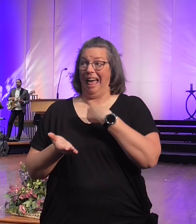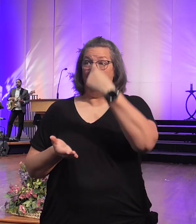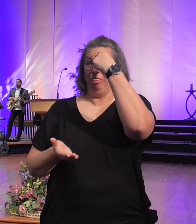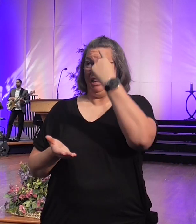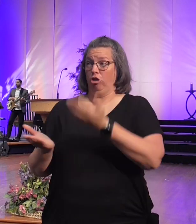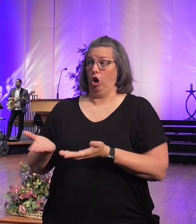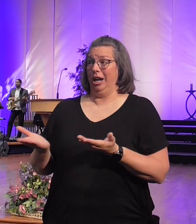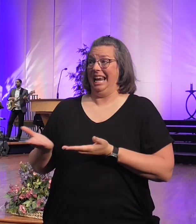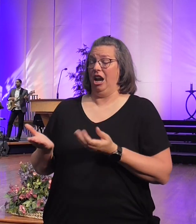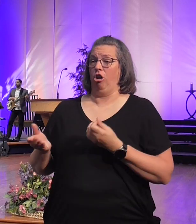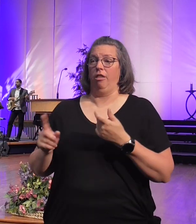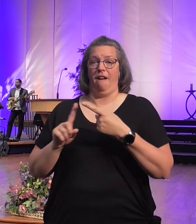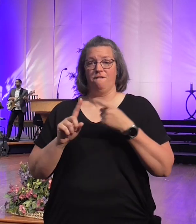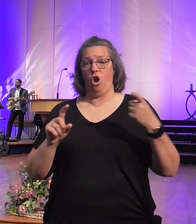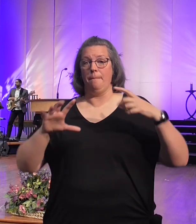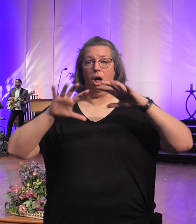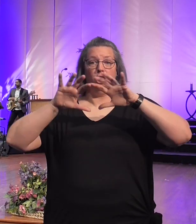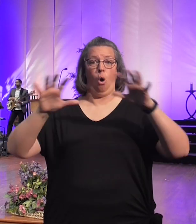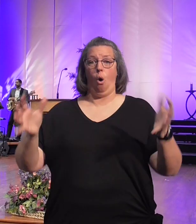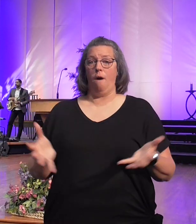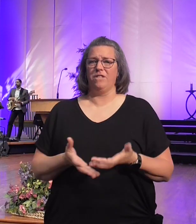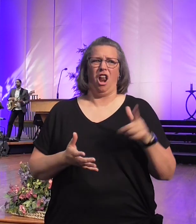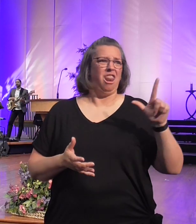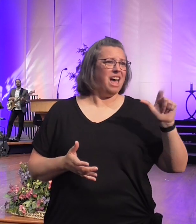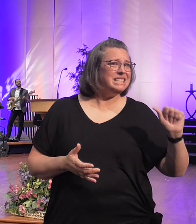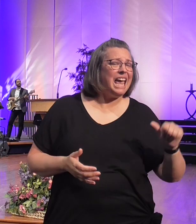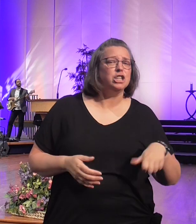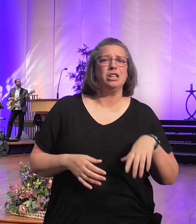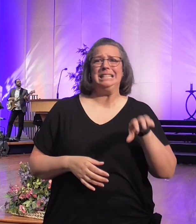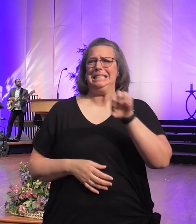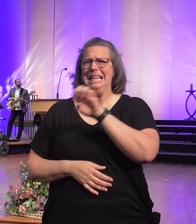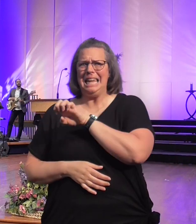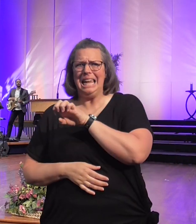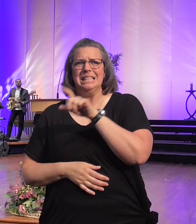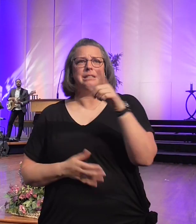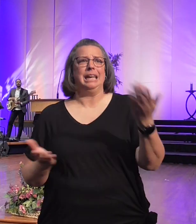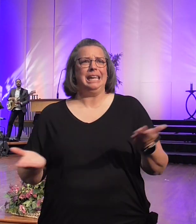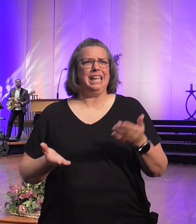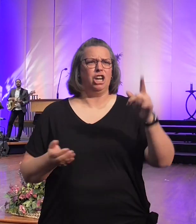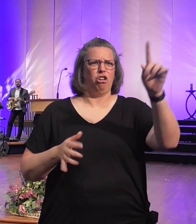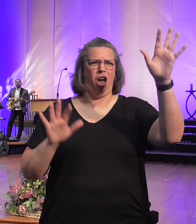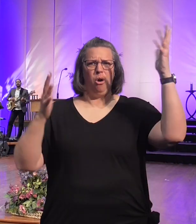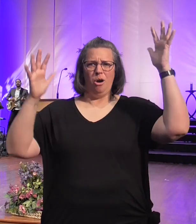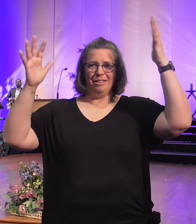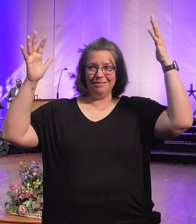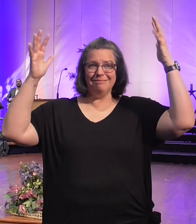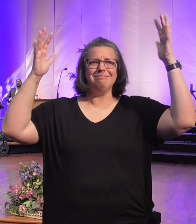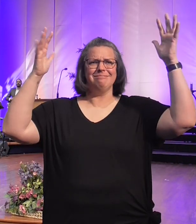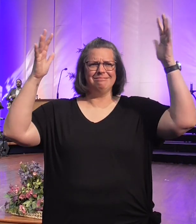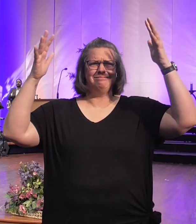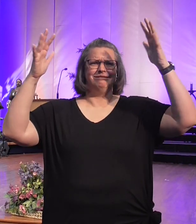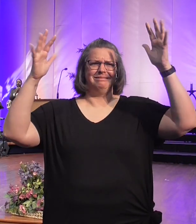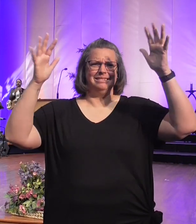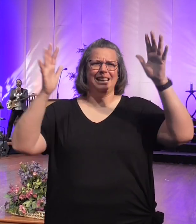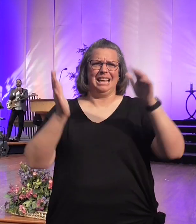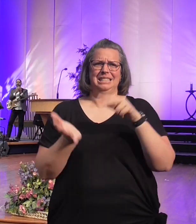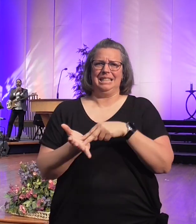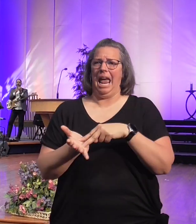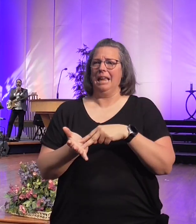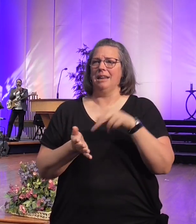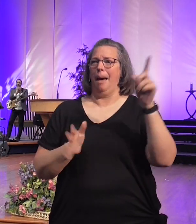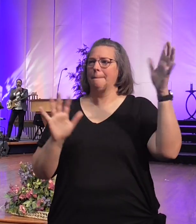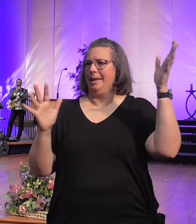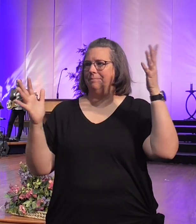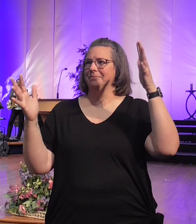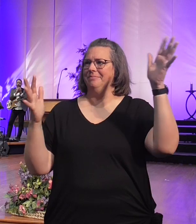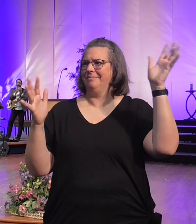here from all over the world, from Los Angeles and the East Coast and here in Lakewood. Let's have our ministerial graduates, please stand.